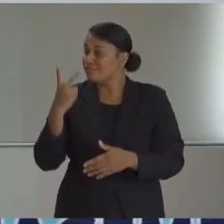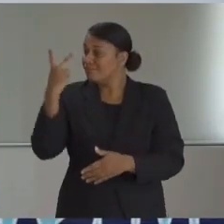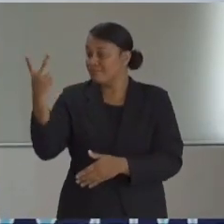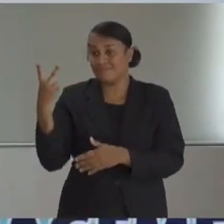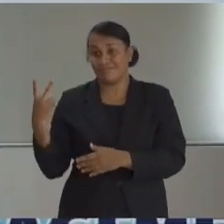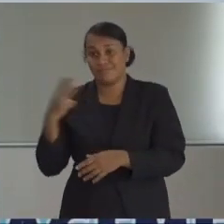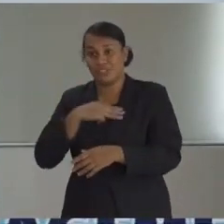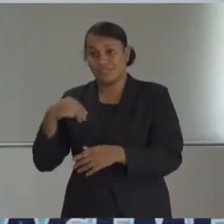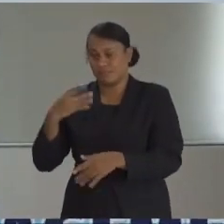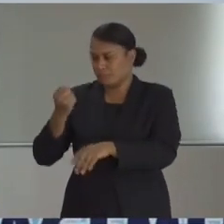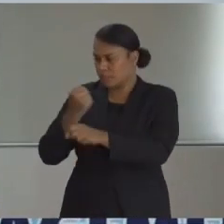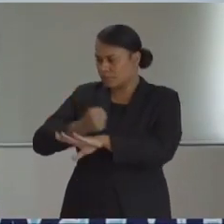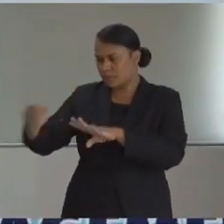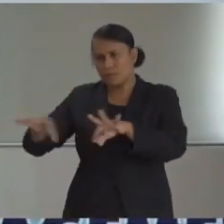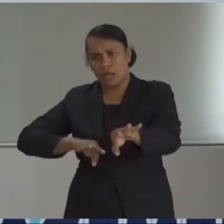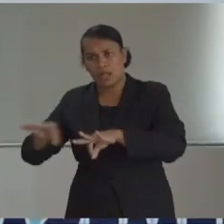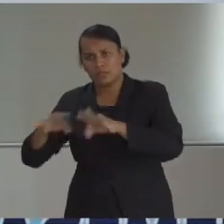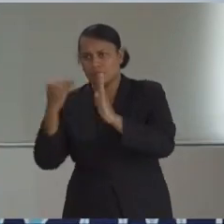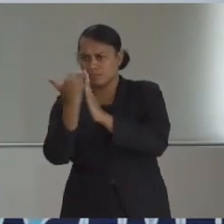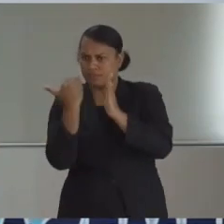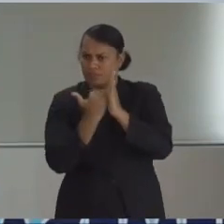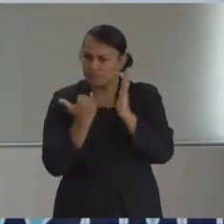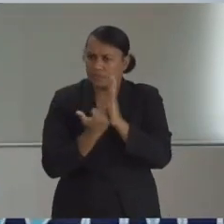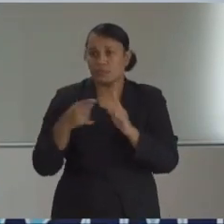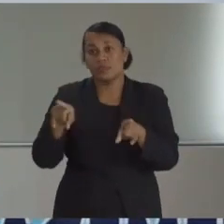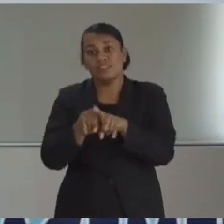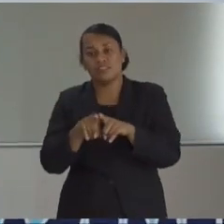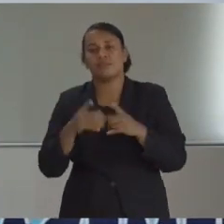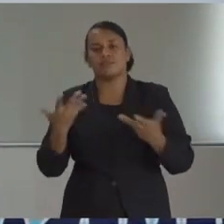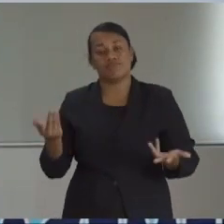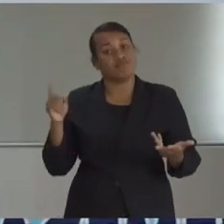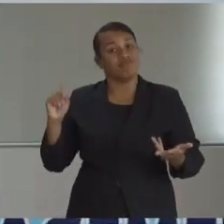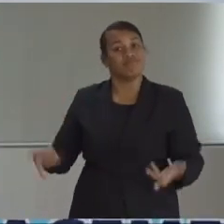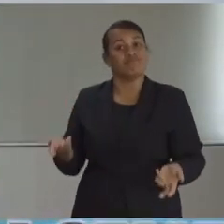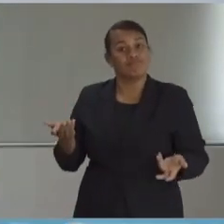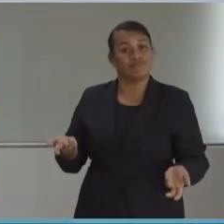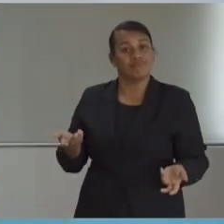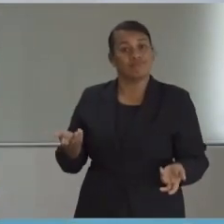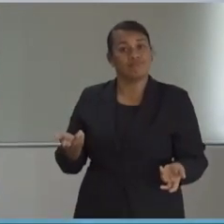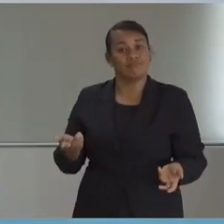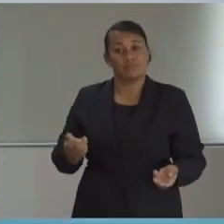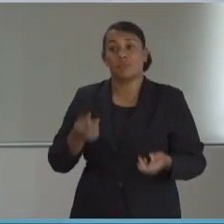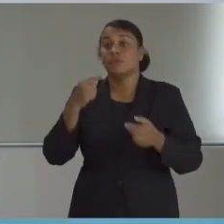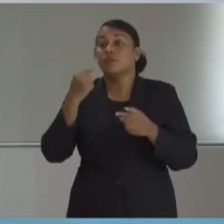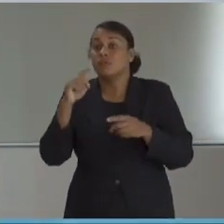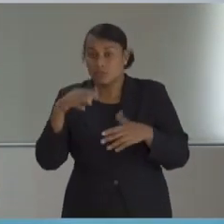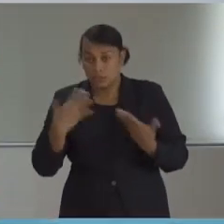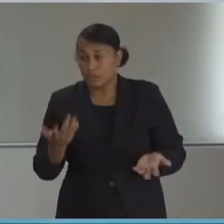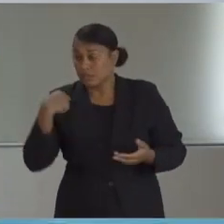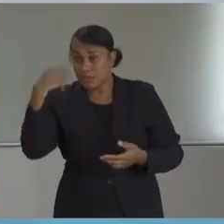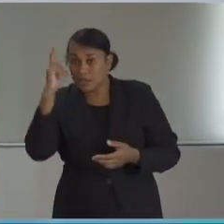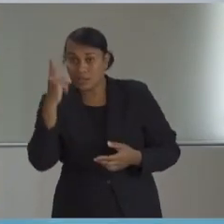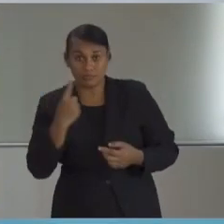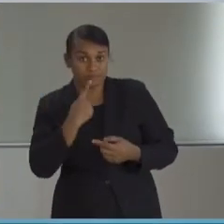in place. Let me again reiterate the fact that in the last